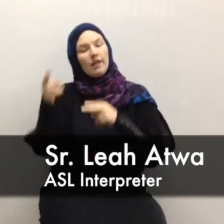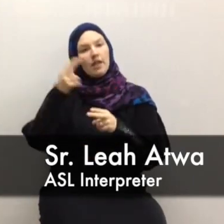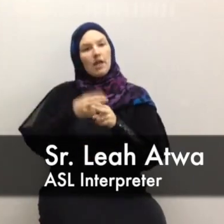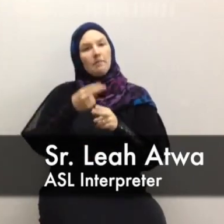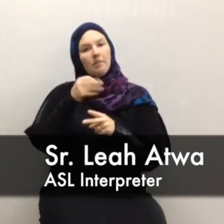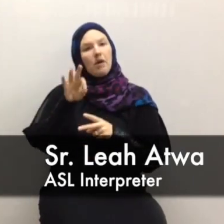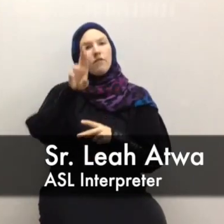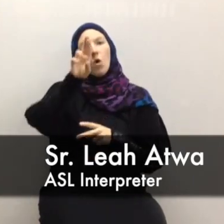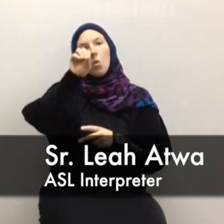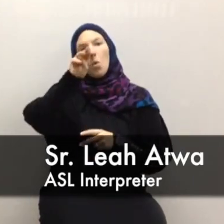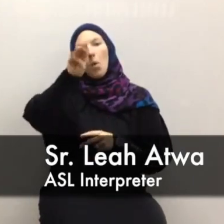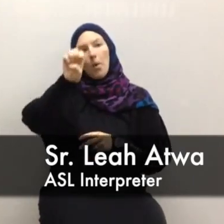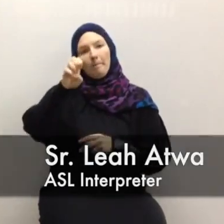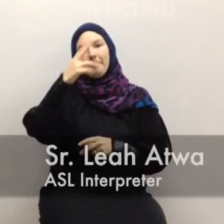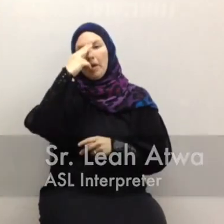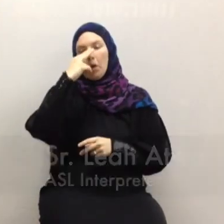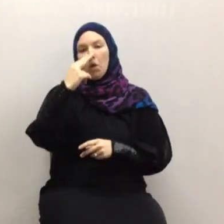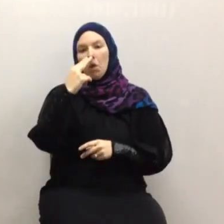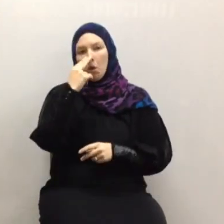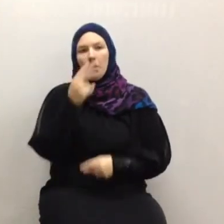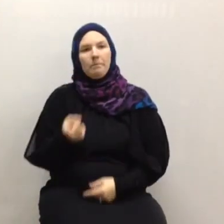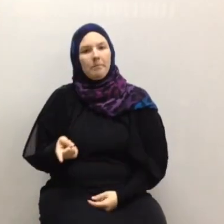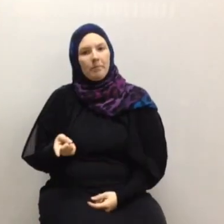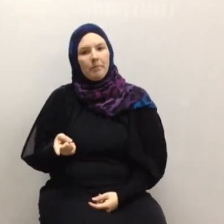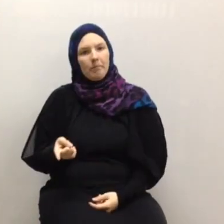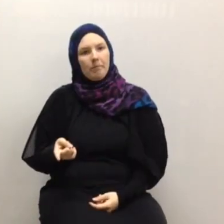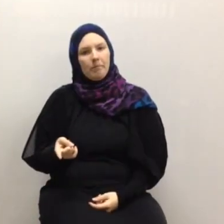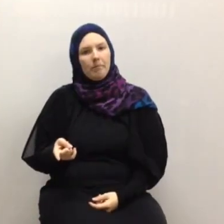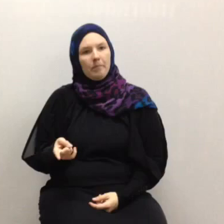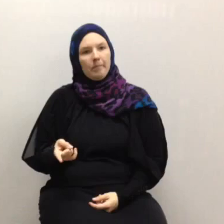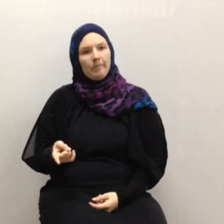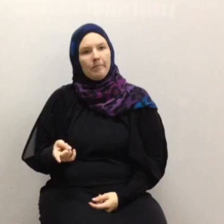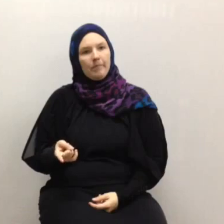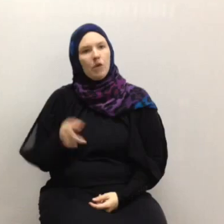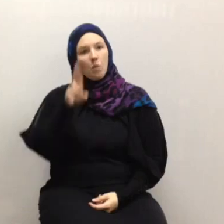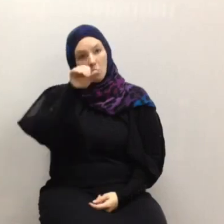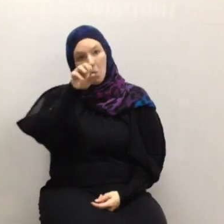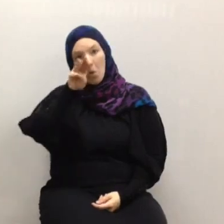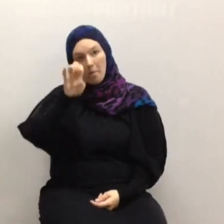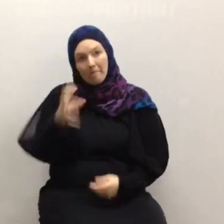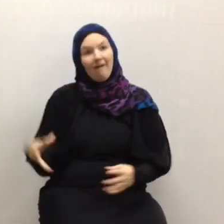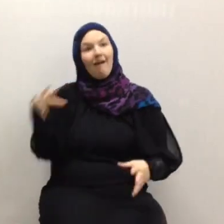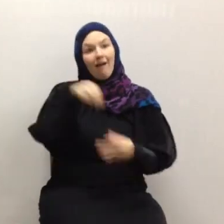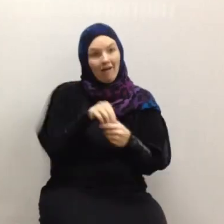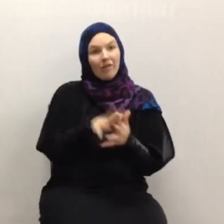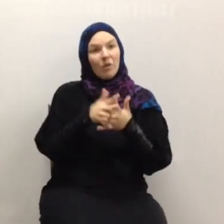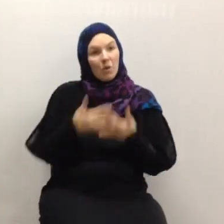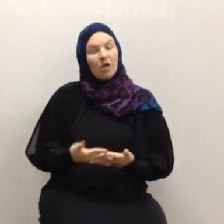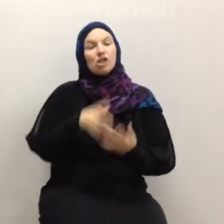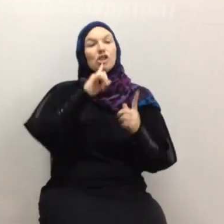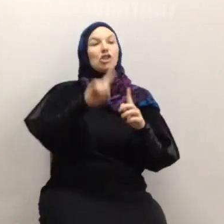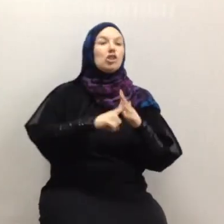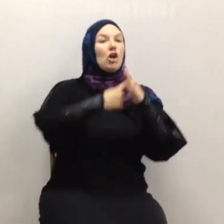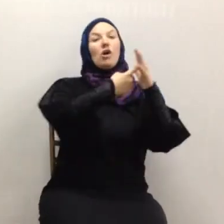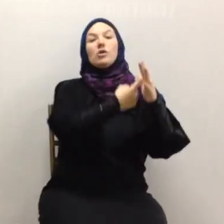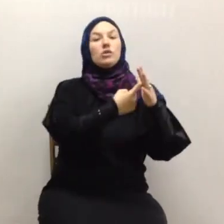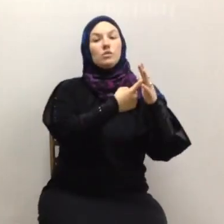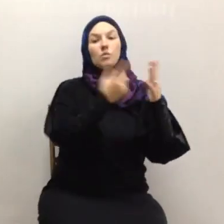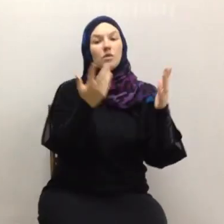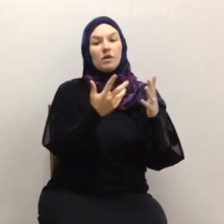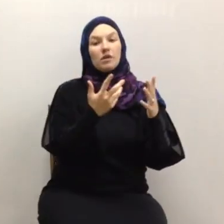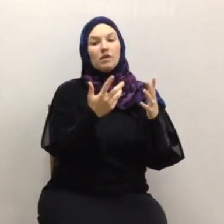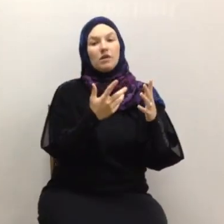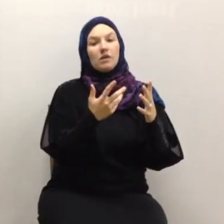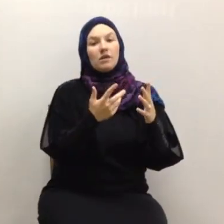Ar-Rum? It's an amazing. And it starts off by Ghulibatur Rum.